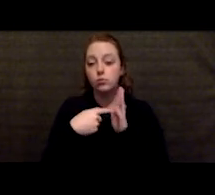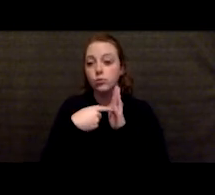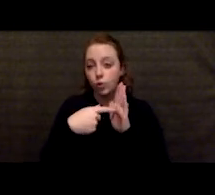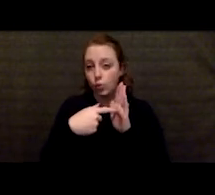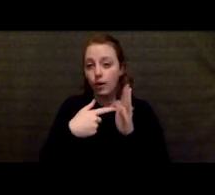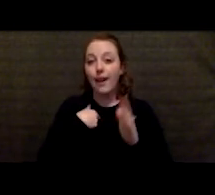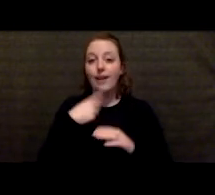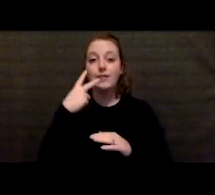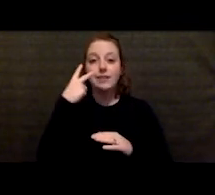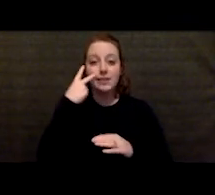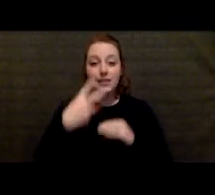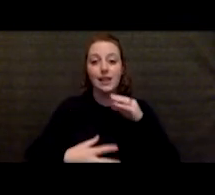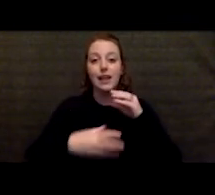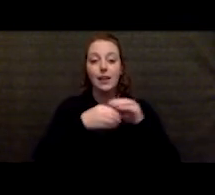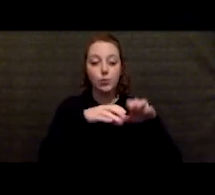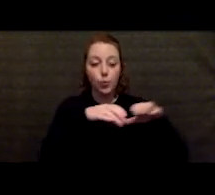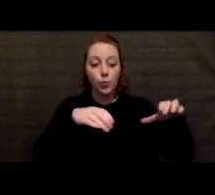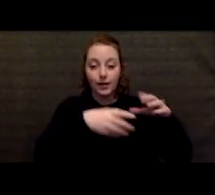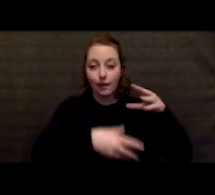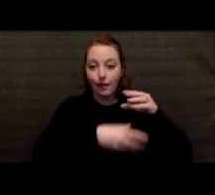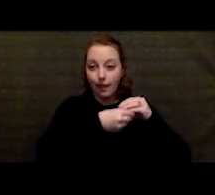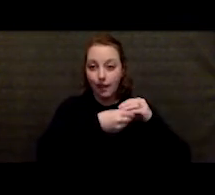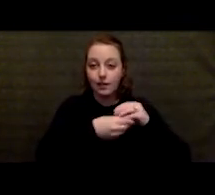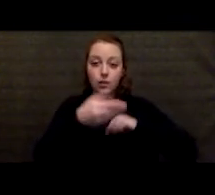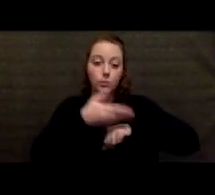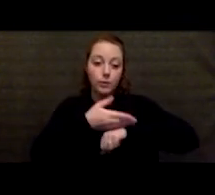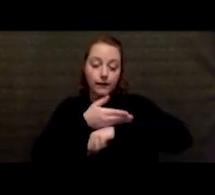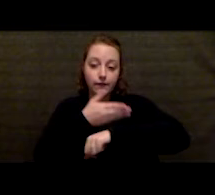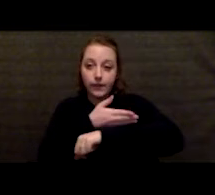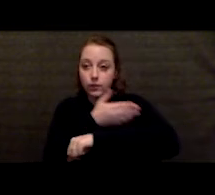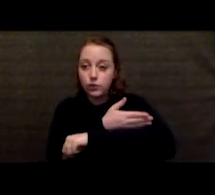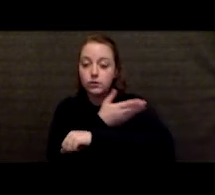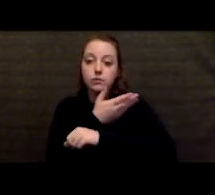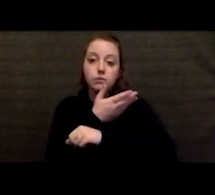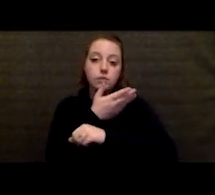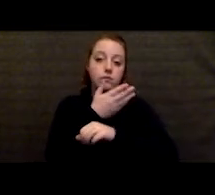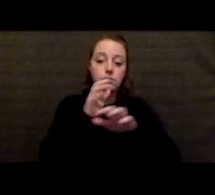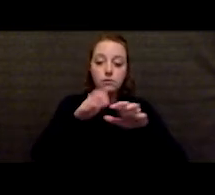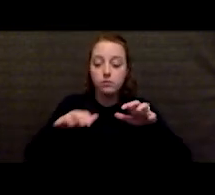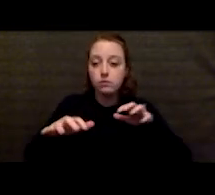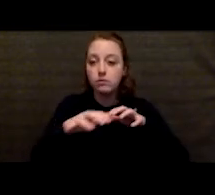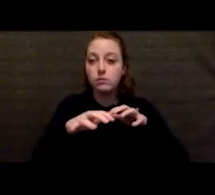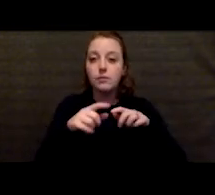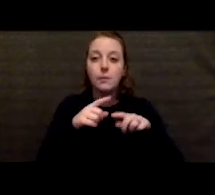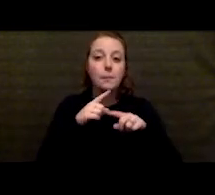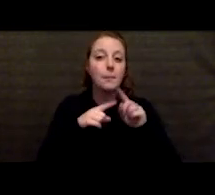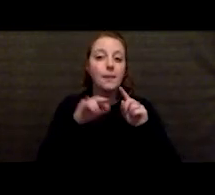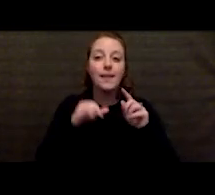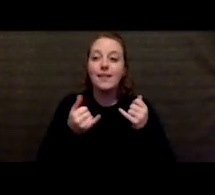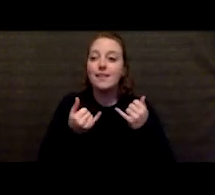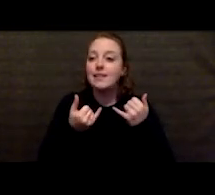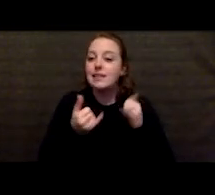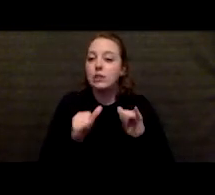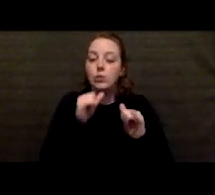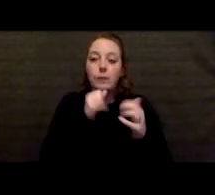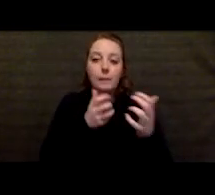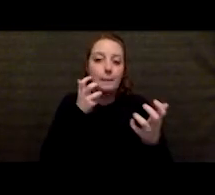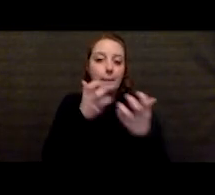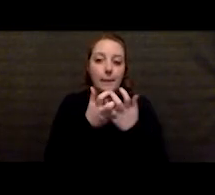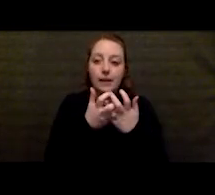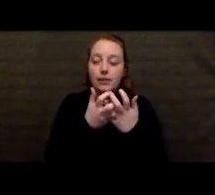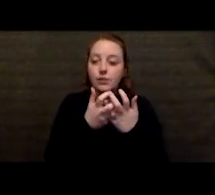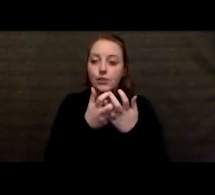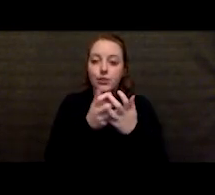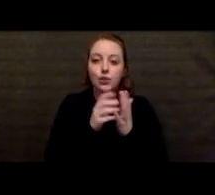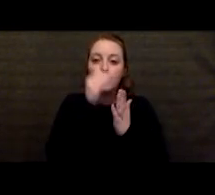seen renovations, I've seen all that type of stuff happen, but it has not met the needs of our kids. That's